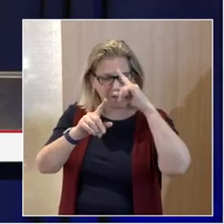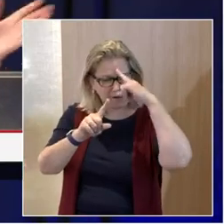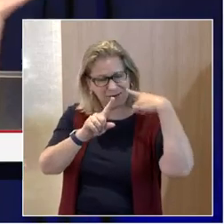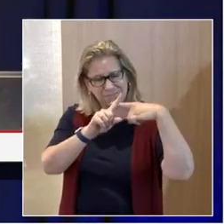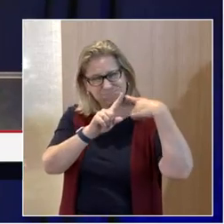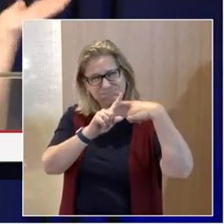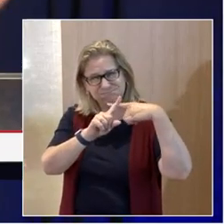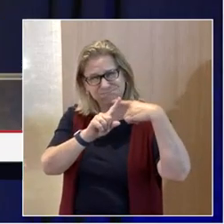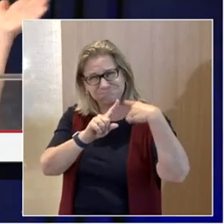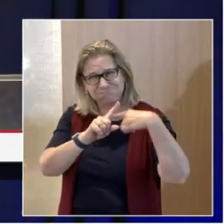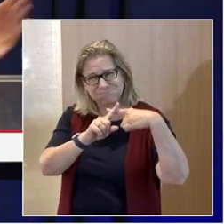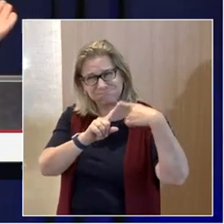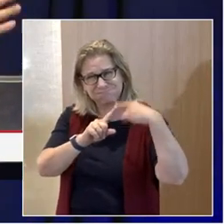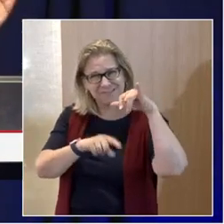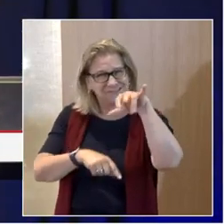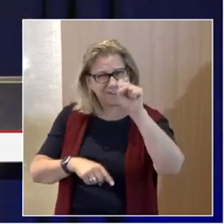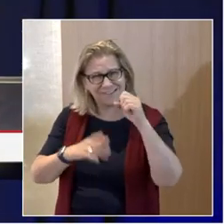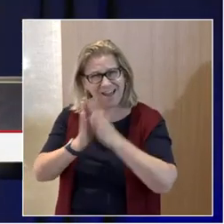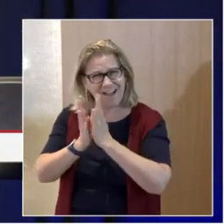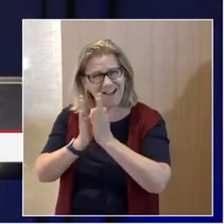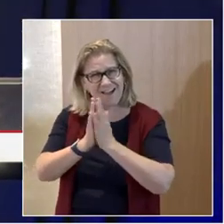for her? Yeah.